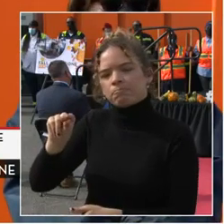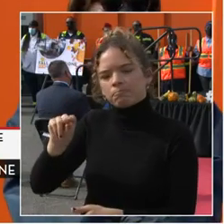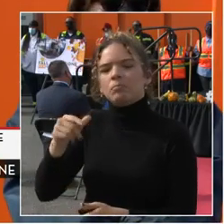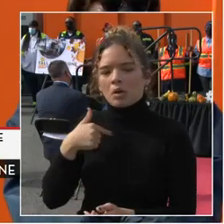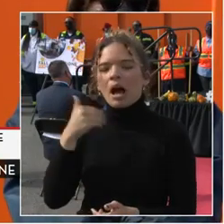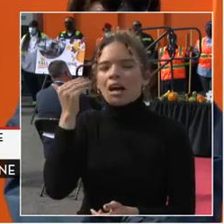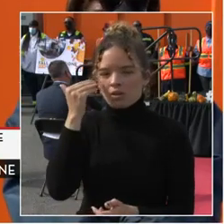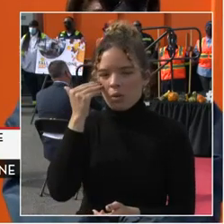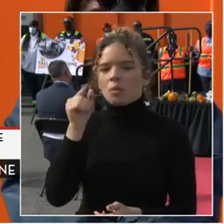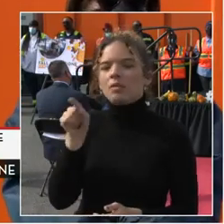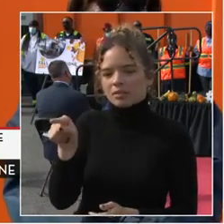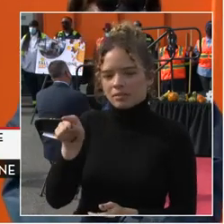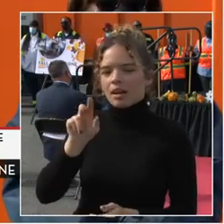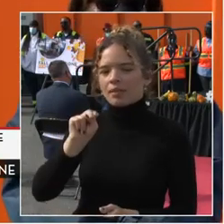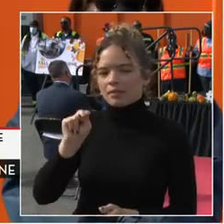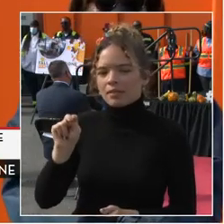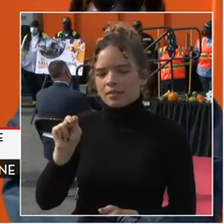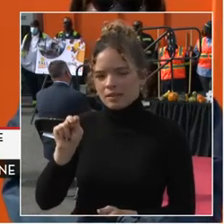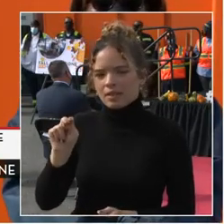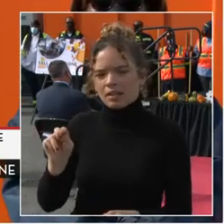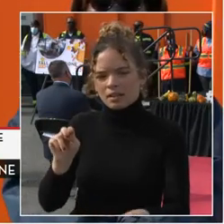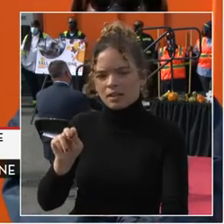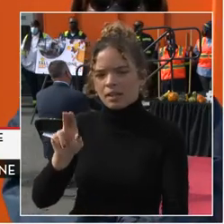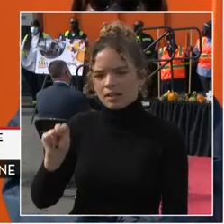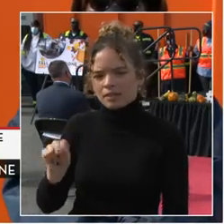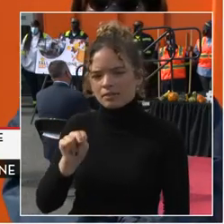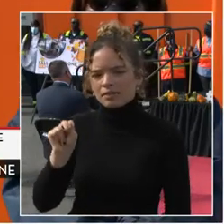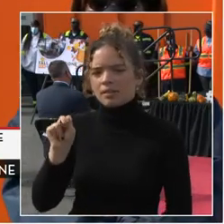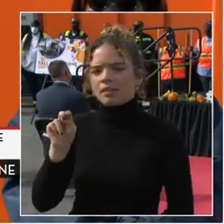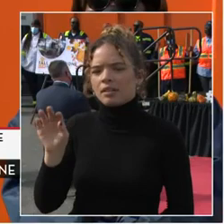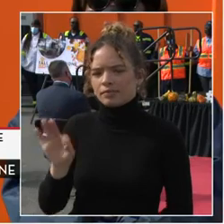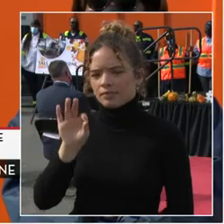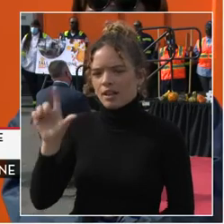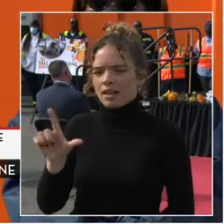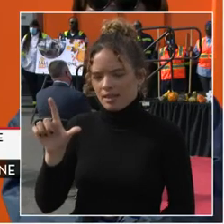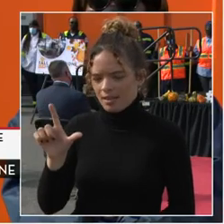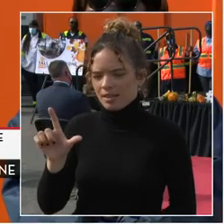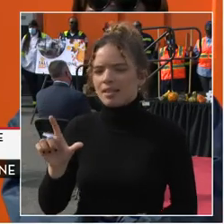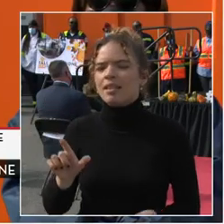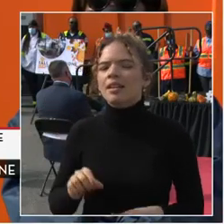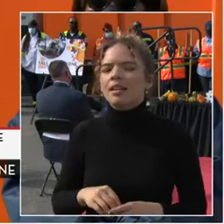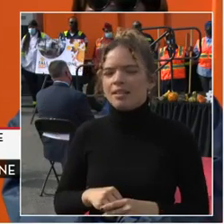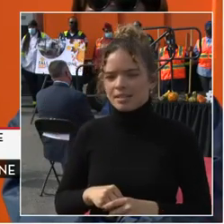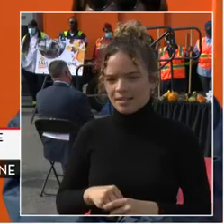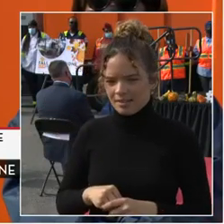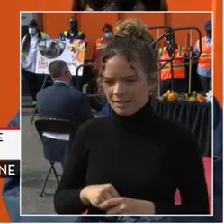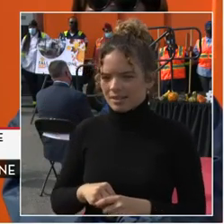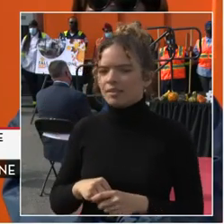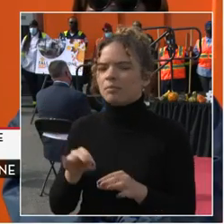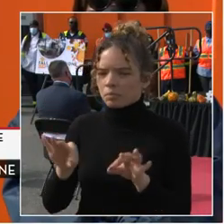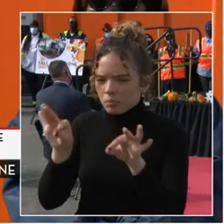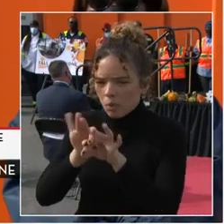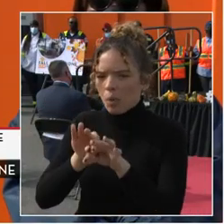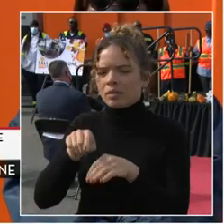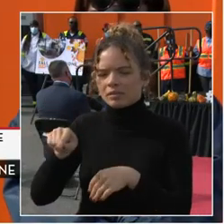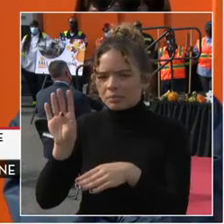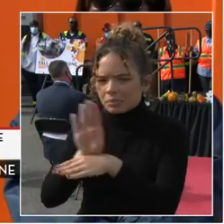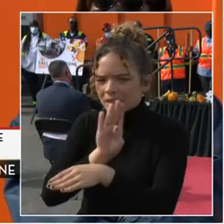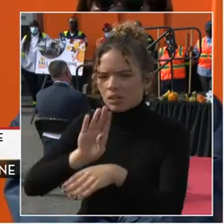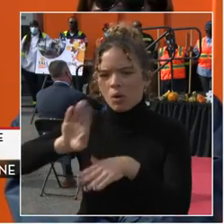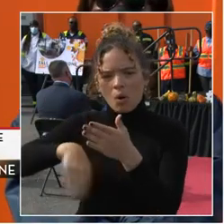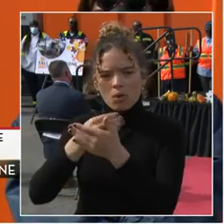and the eyes of the world and perhaps the Congress will be on it. So just I hope that they do the